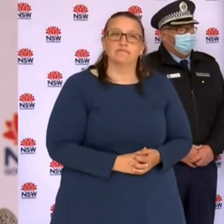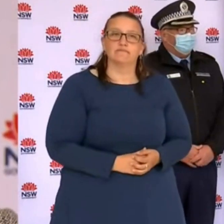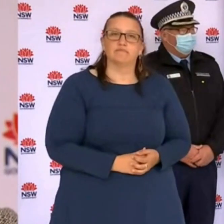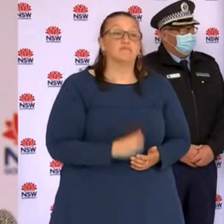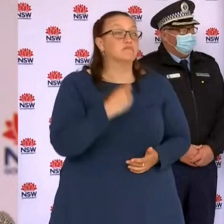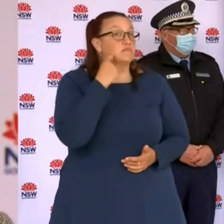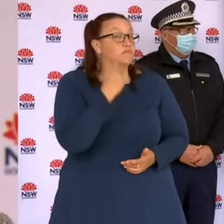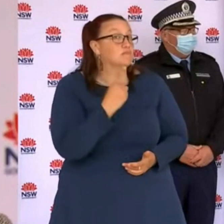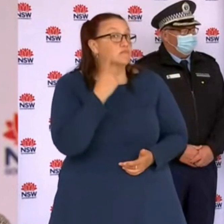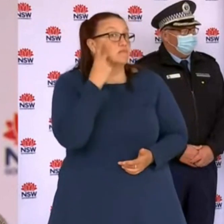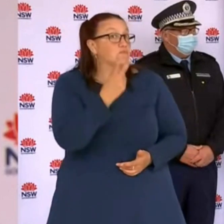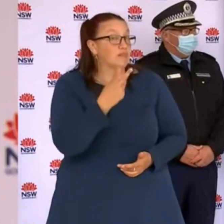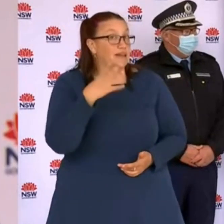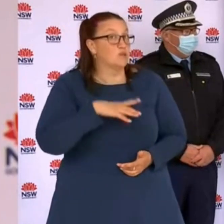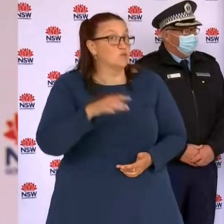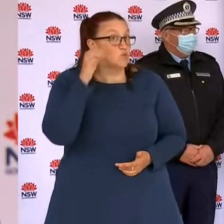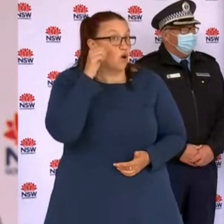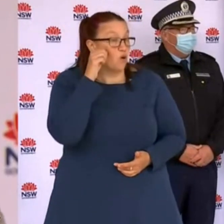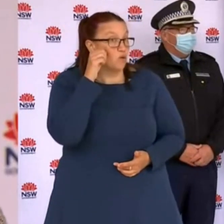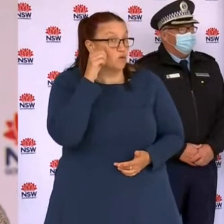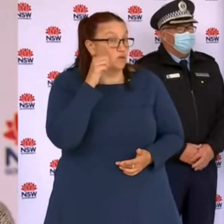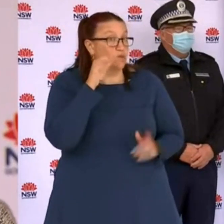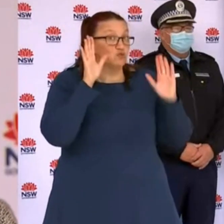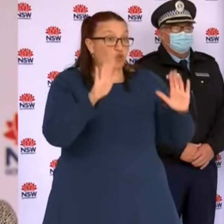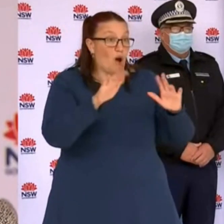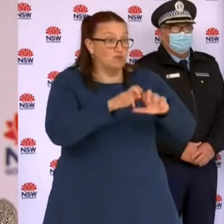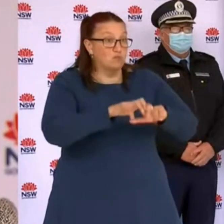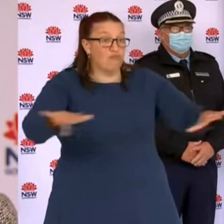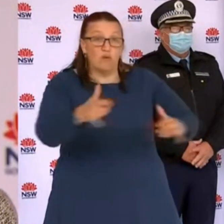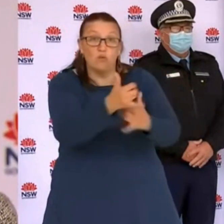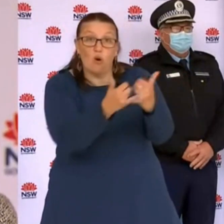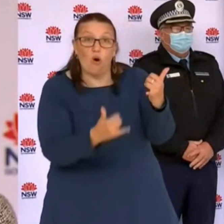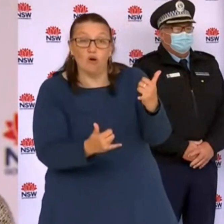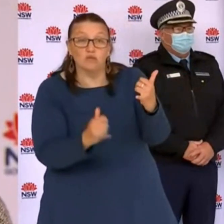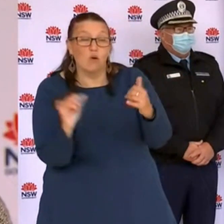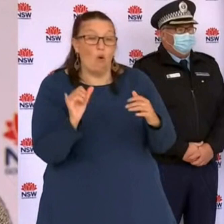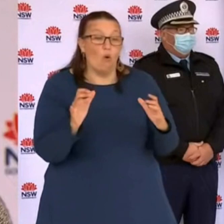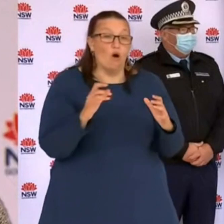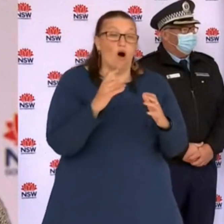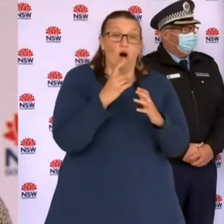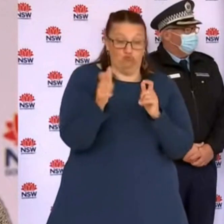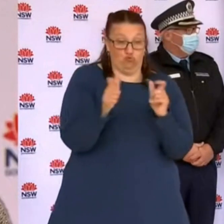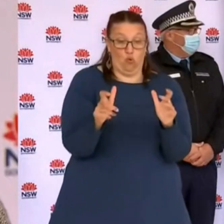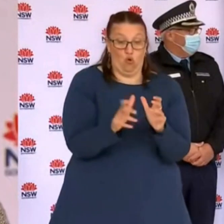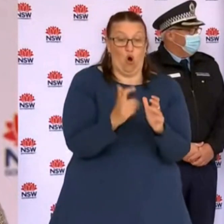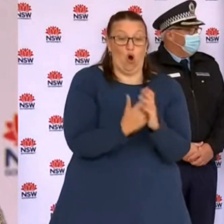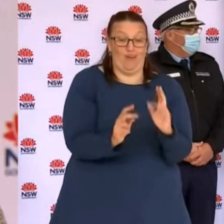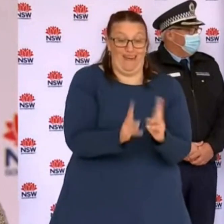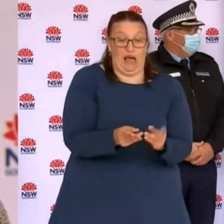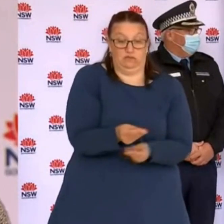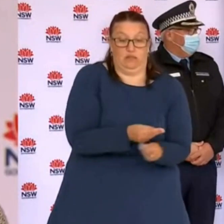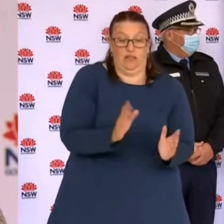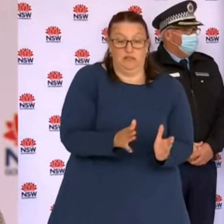that? We know this virus can spread quickly and within households in indoor environments very, very